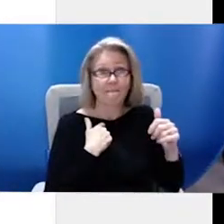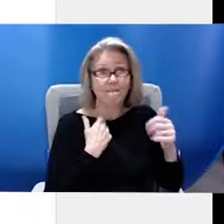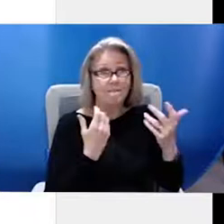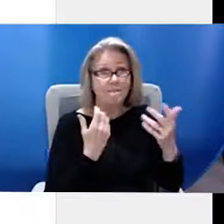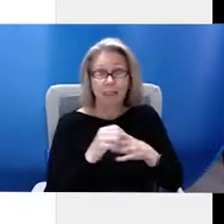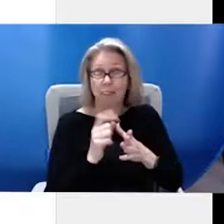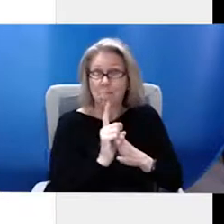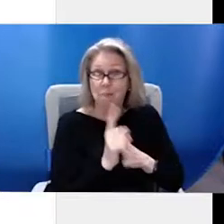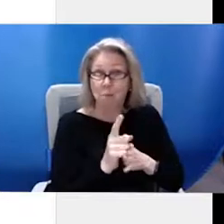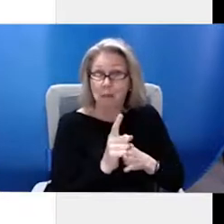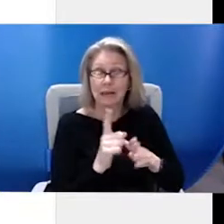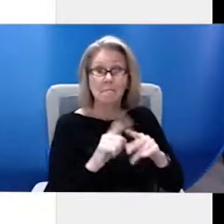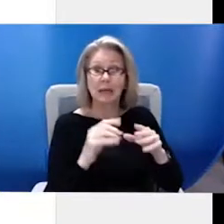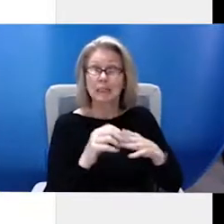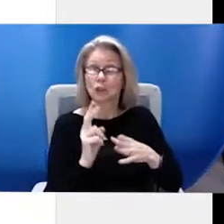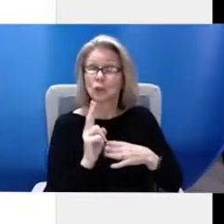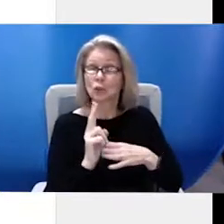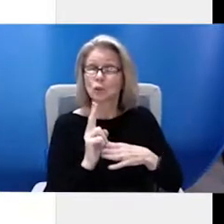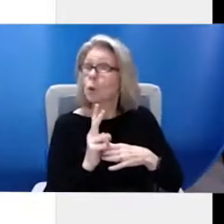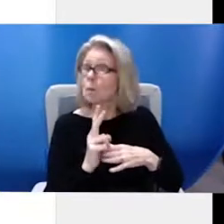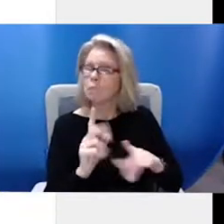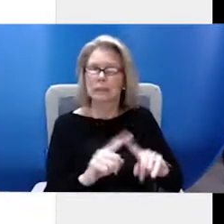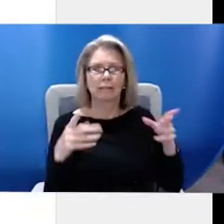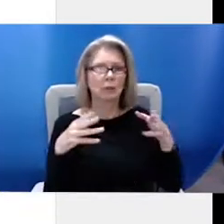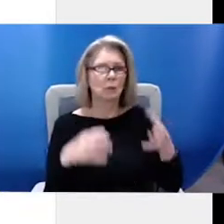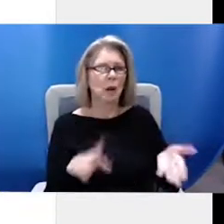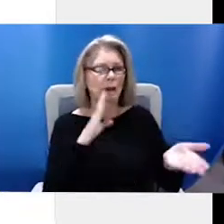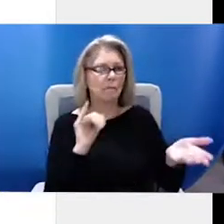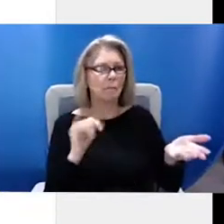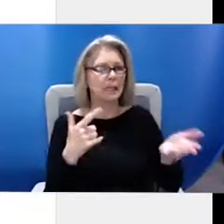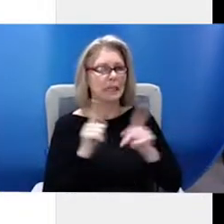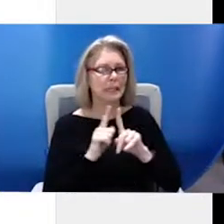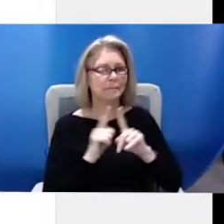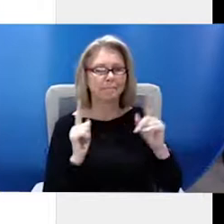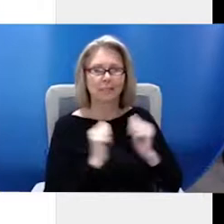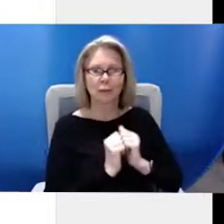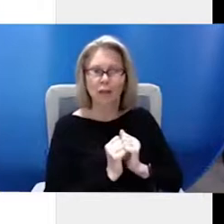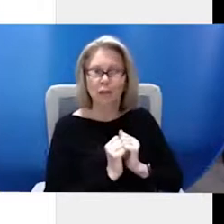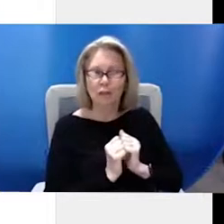shoulder with the moment. And in between two moments, there are 1 billion ways of being.